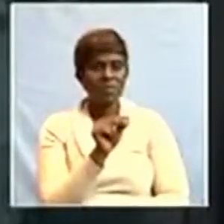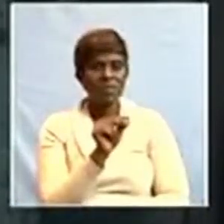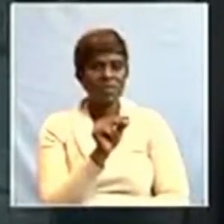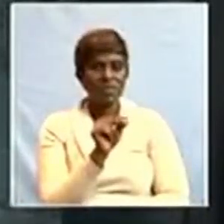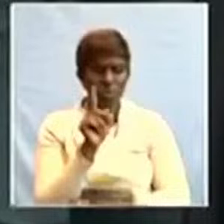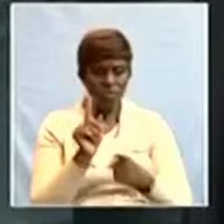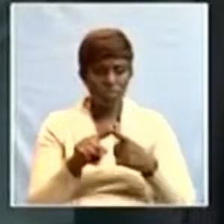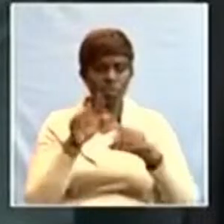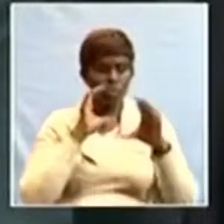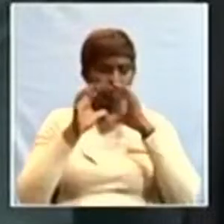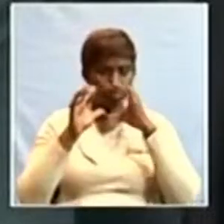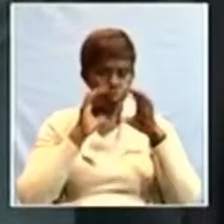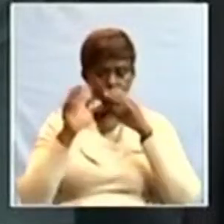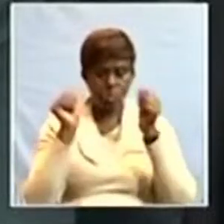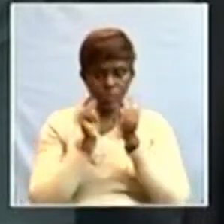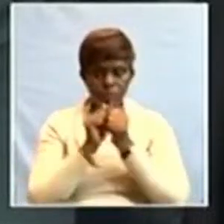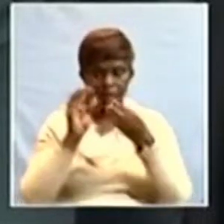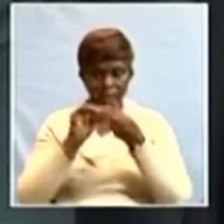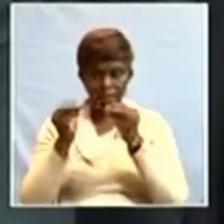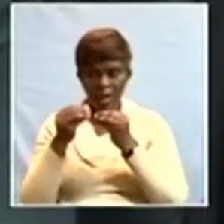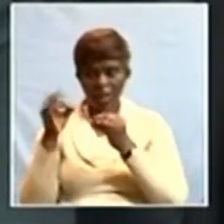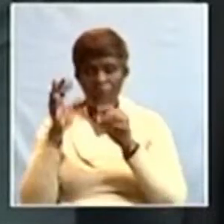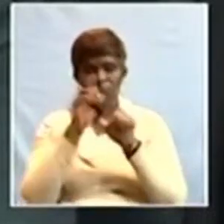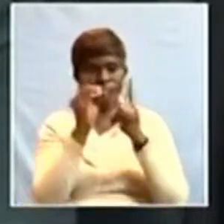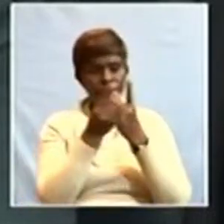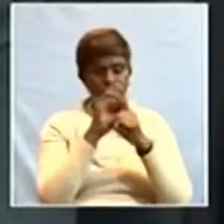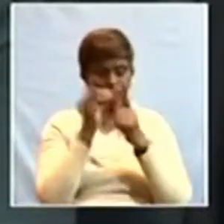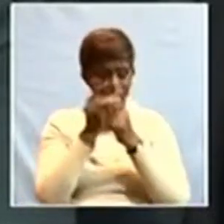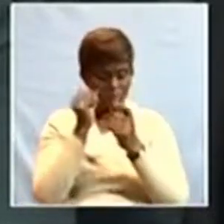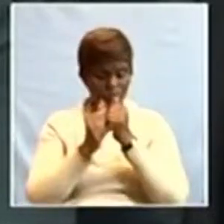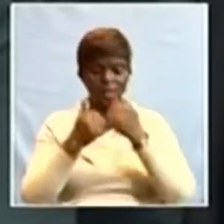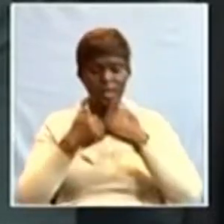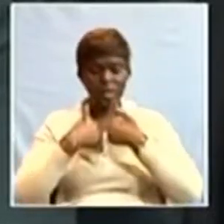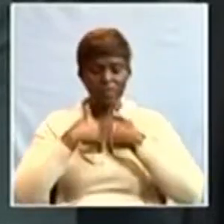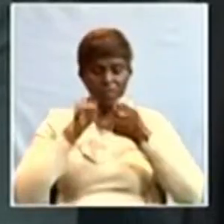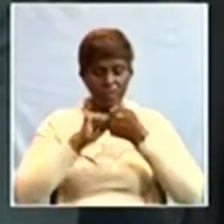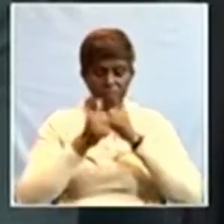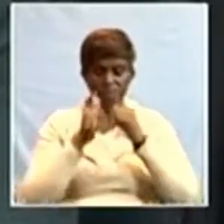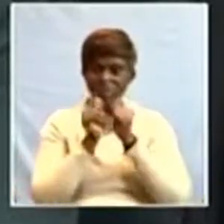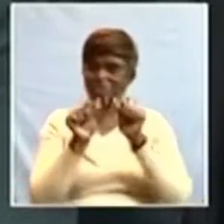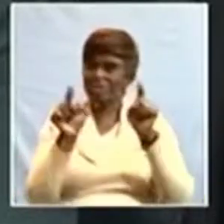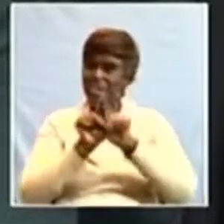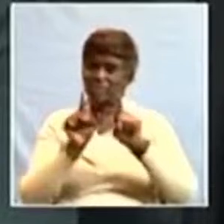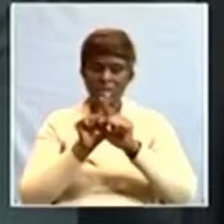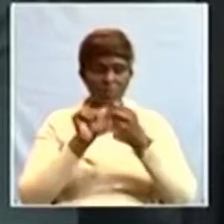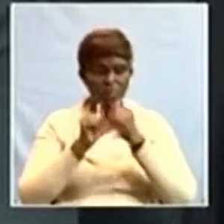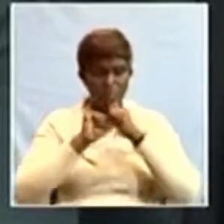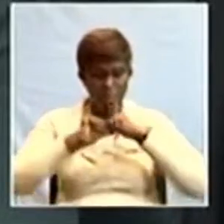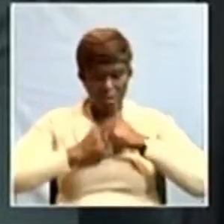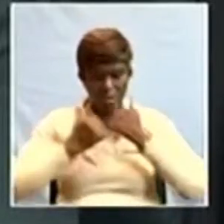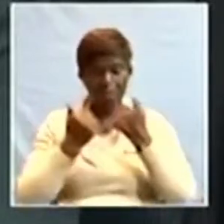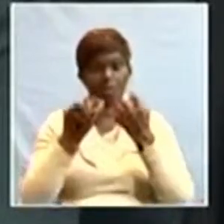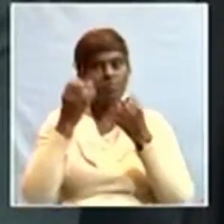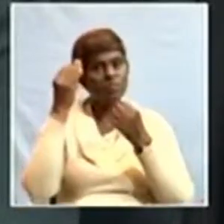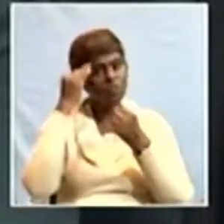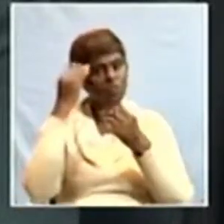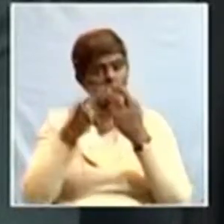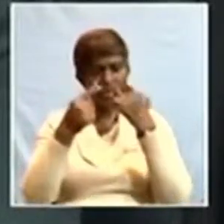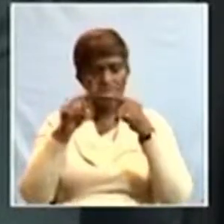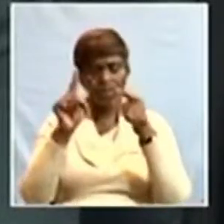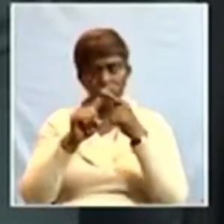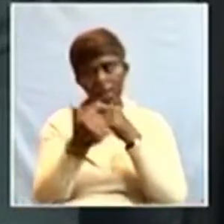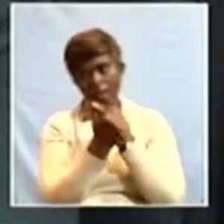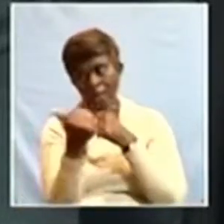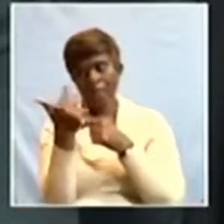to correspond with the number of districts actually that were affected by the same query. So we would want to know what happened to the